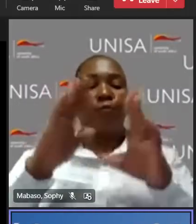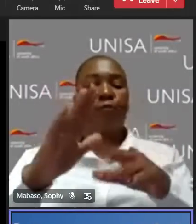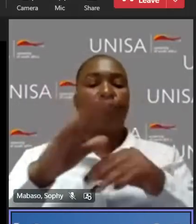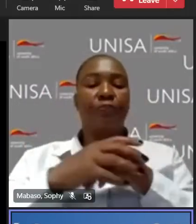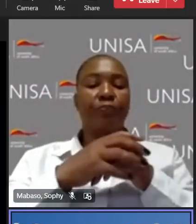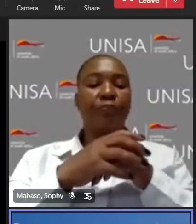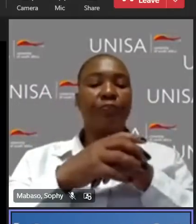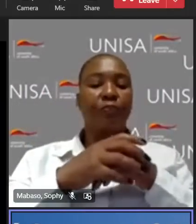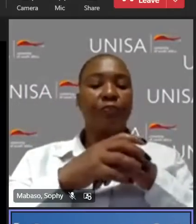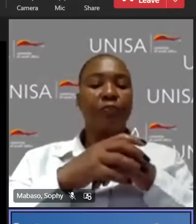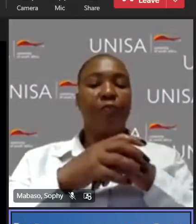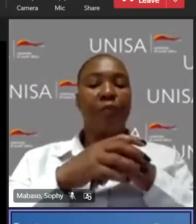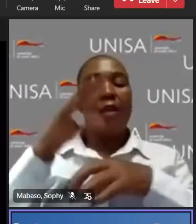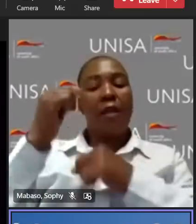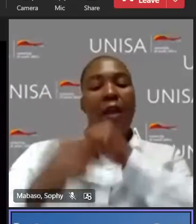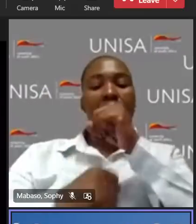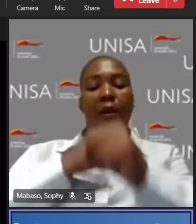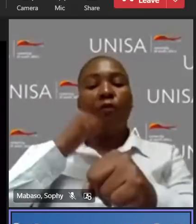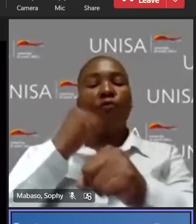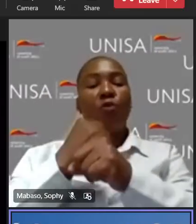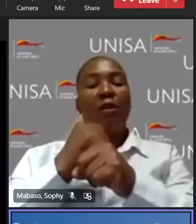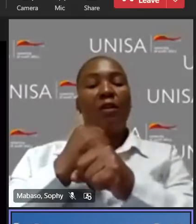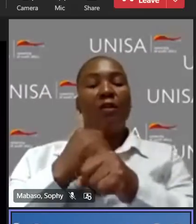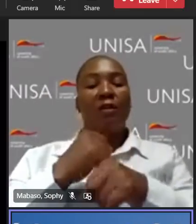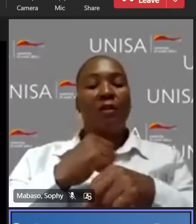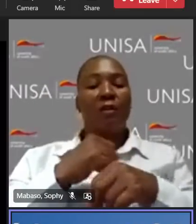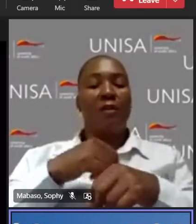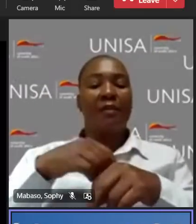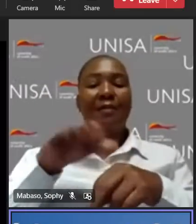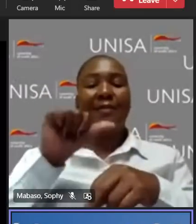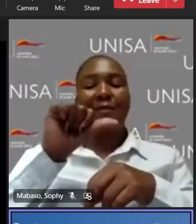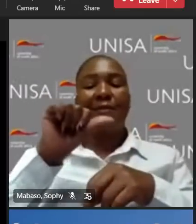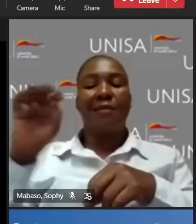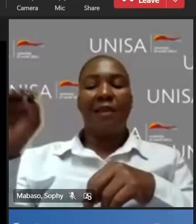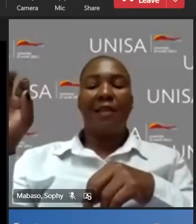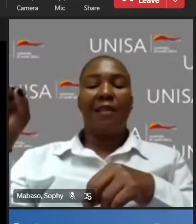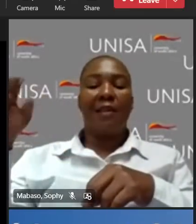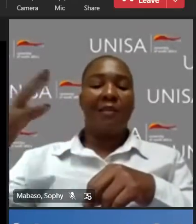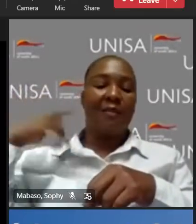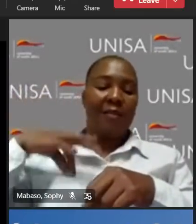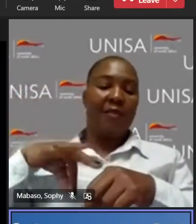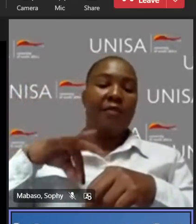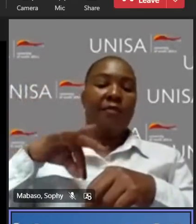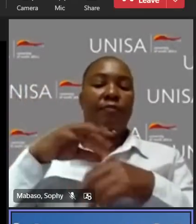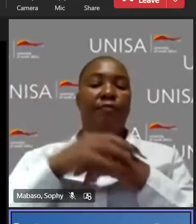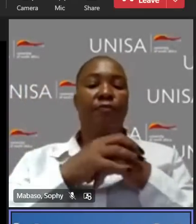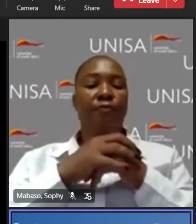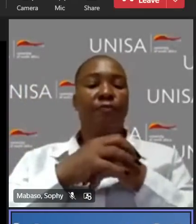The annual family income, it's 600,000.